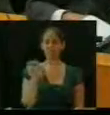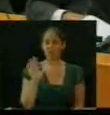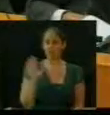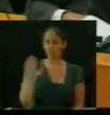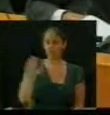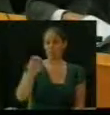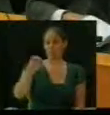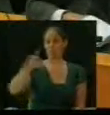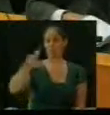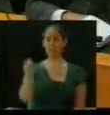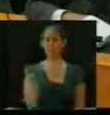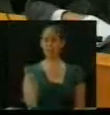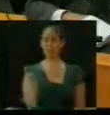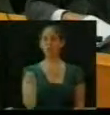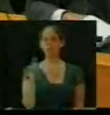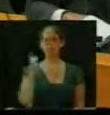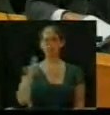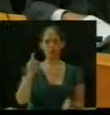Commissioner Smith.